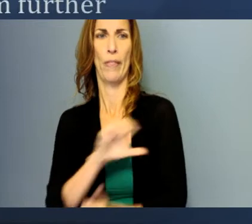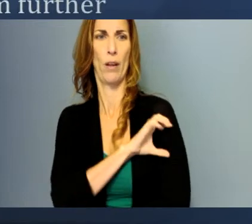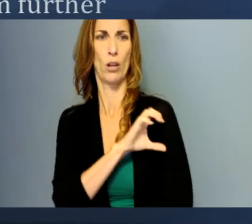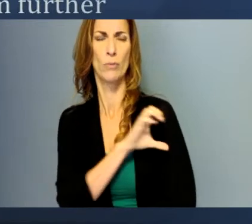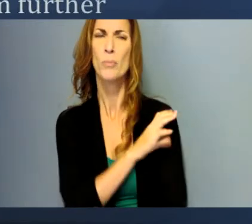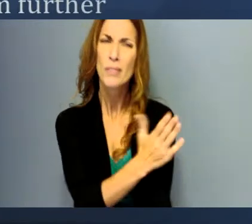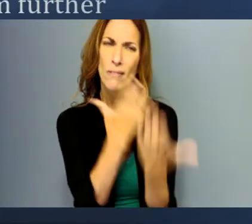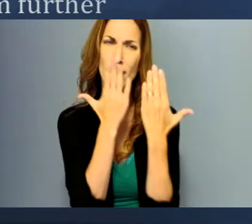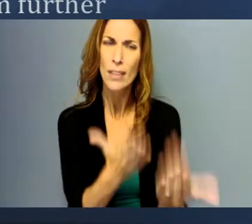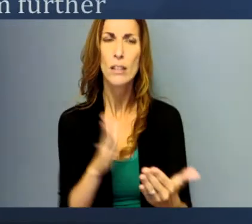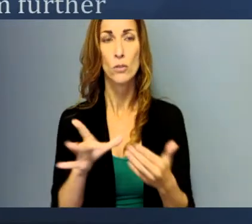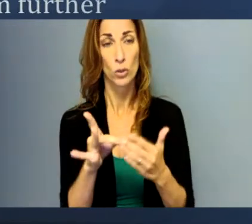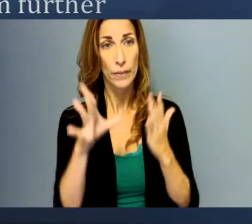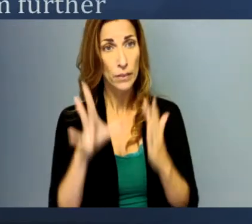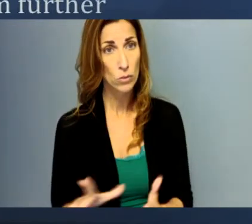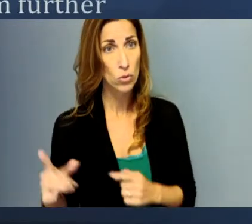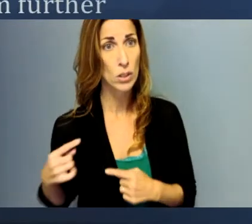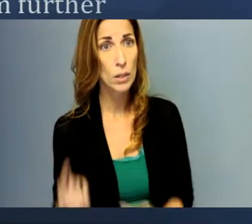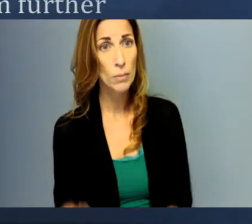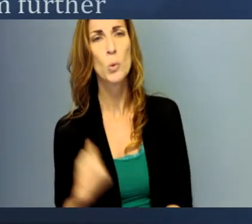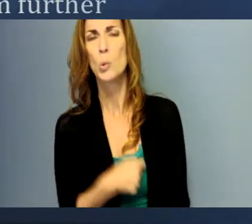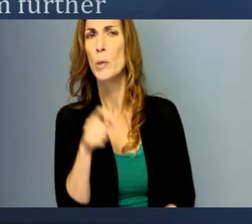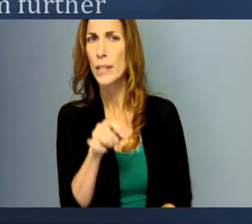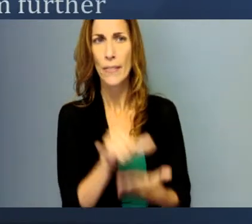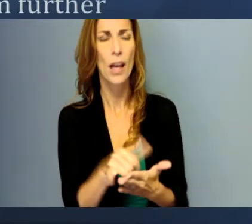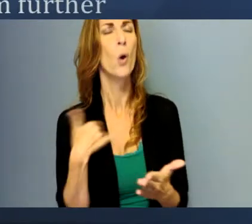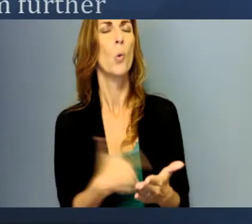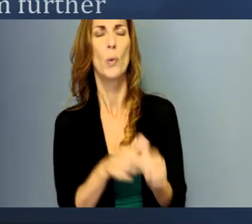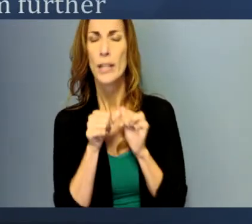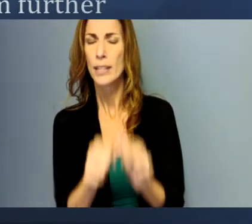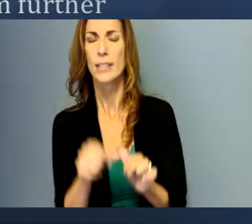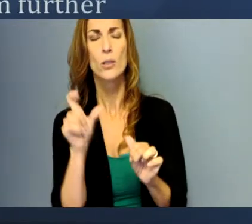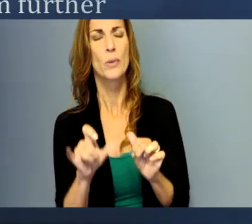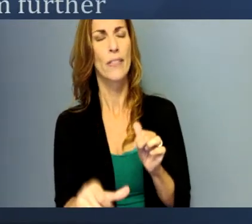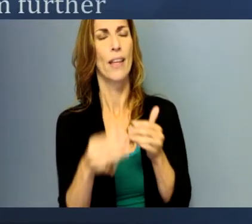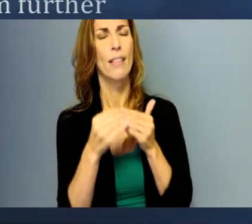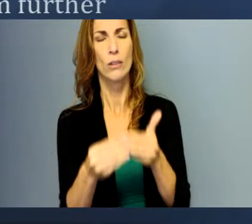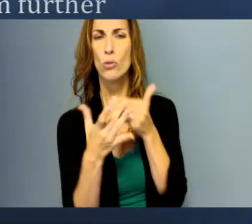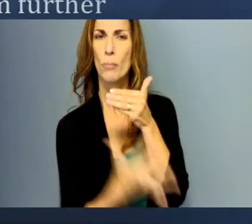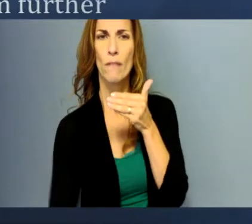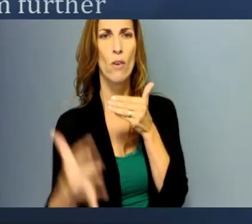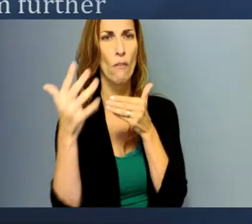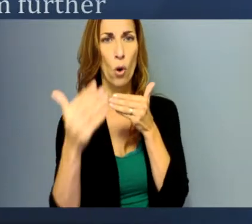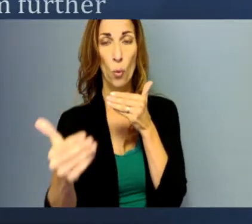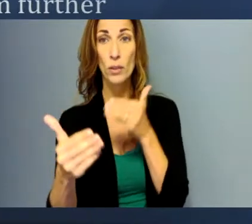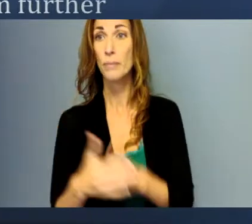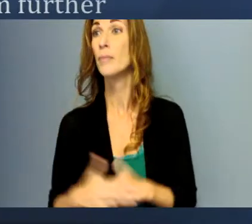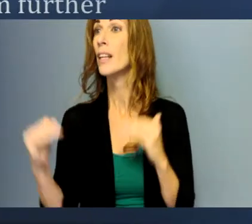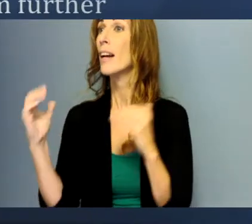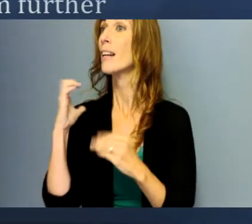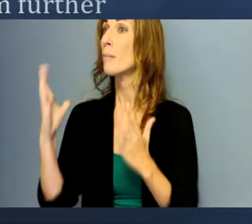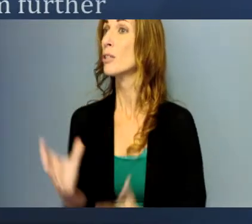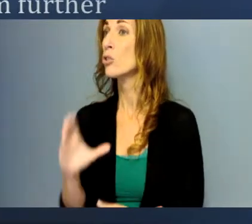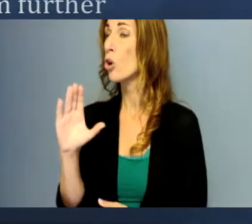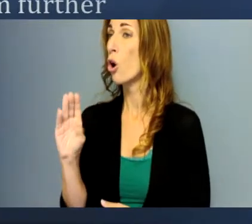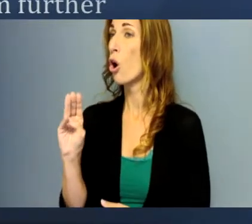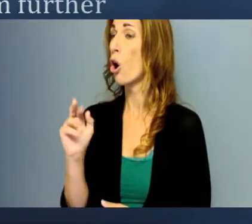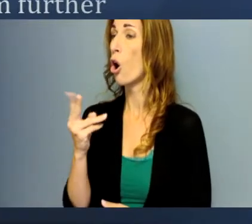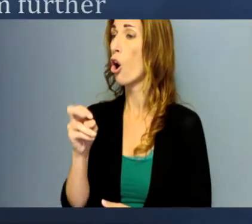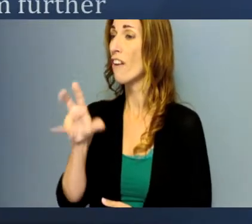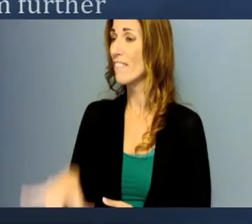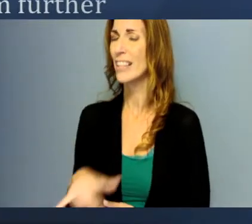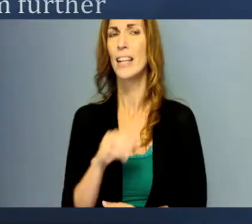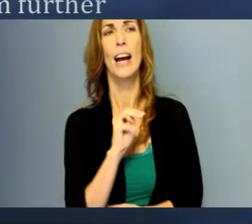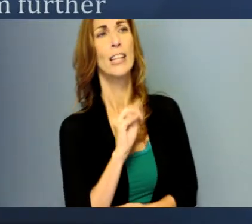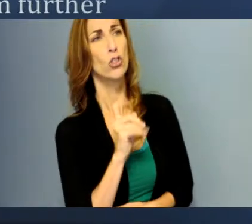you for your leadership, and we've needed it and will continue to need it as we move forward. Commissioner Harvey and Commissioner DiGirolamo,